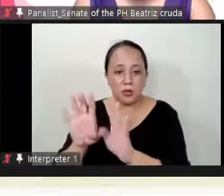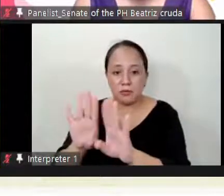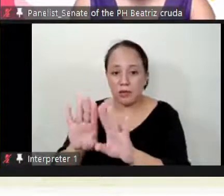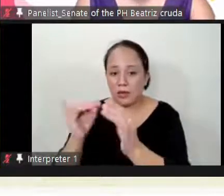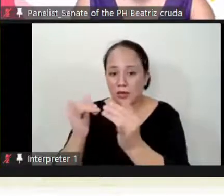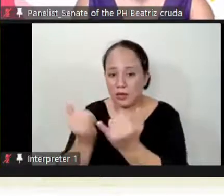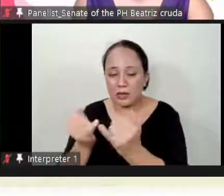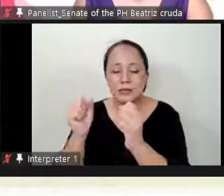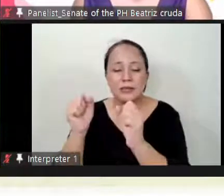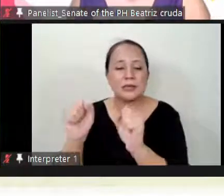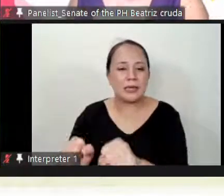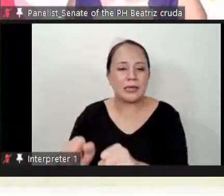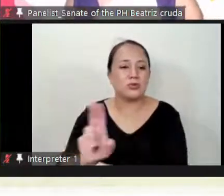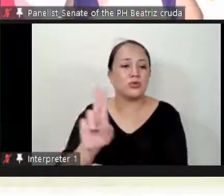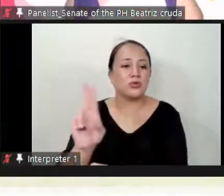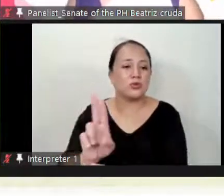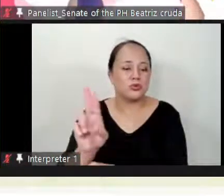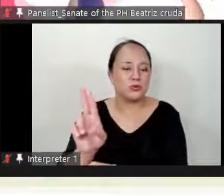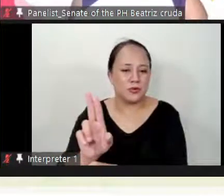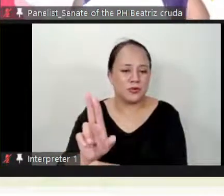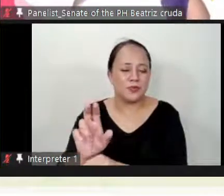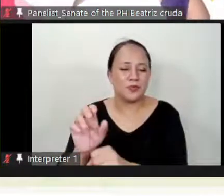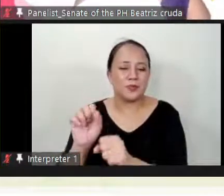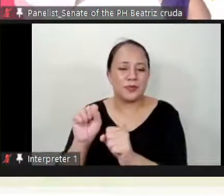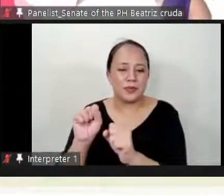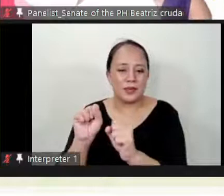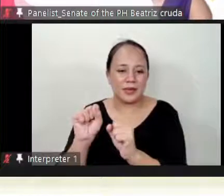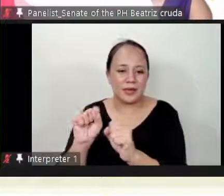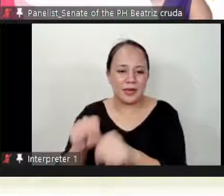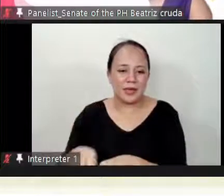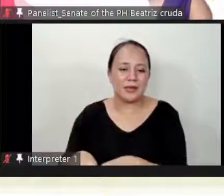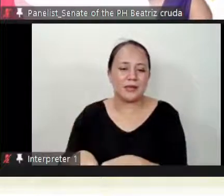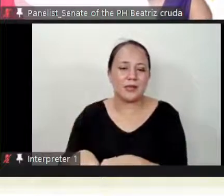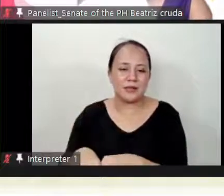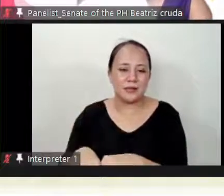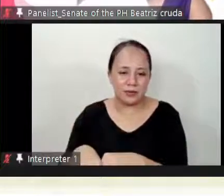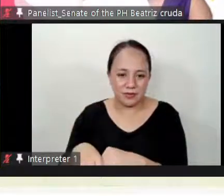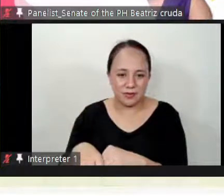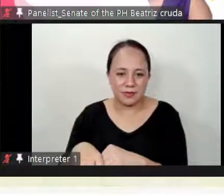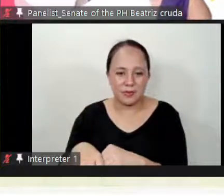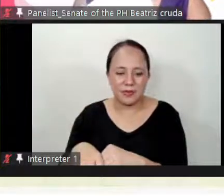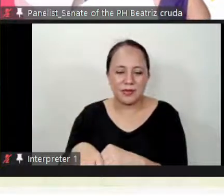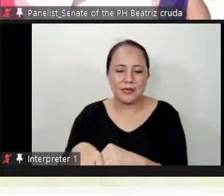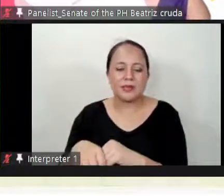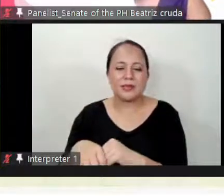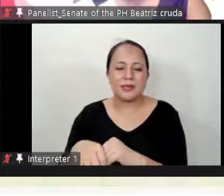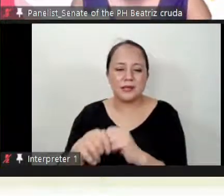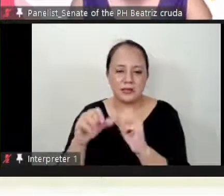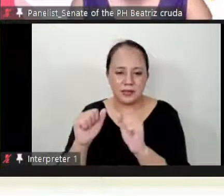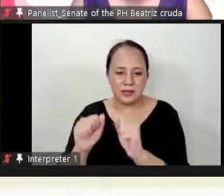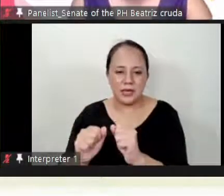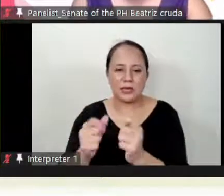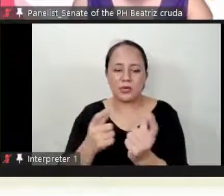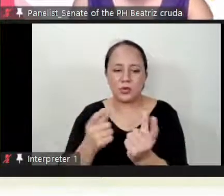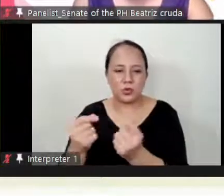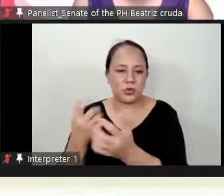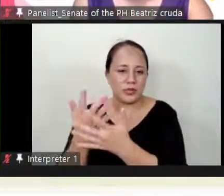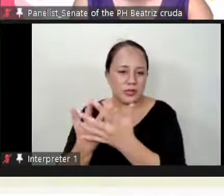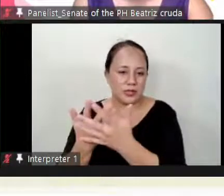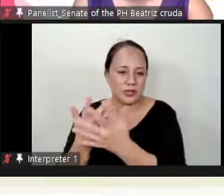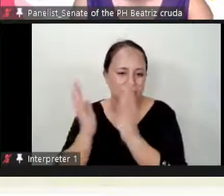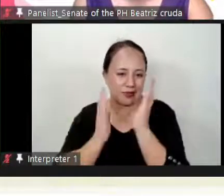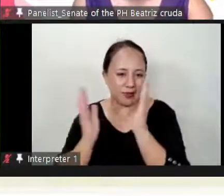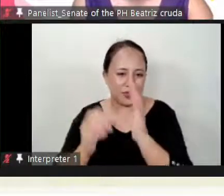level can be utilized or can be um, recruited to do the screening